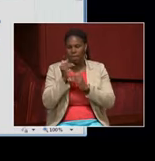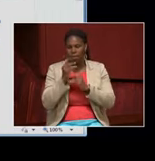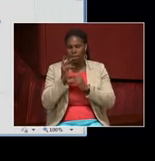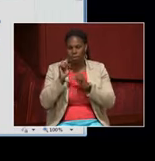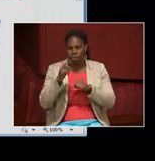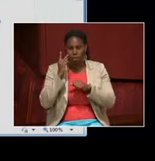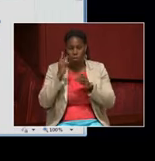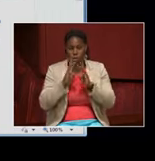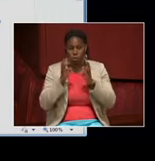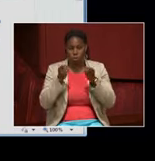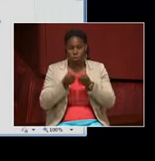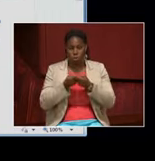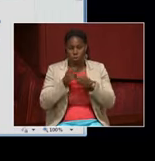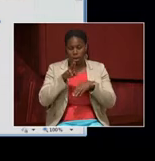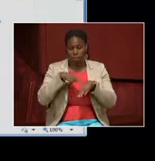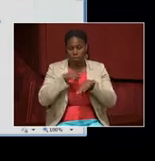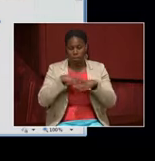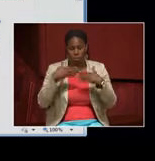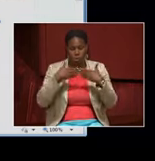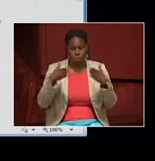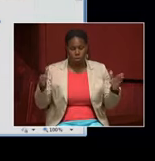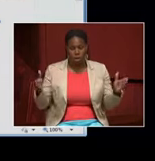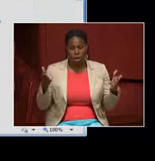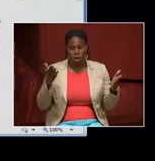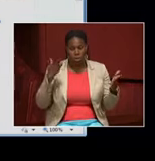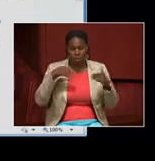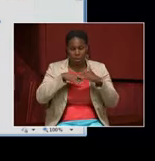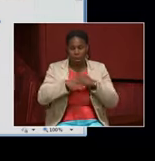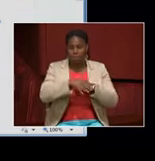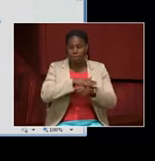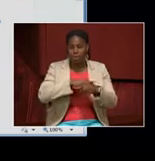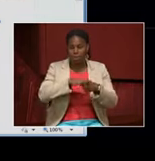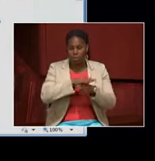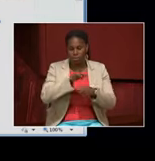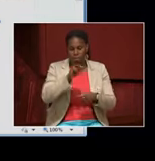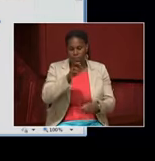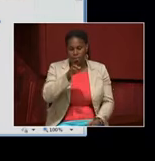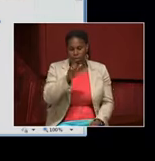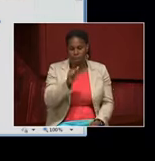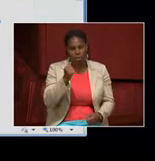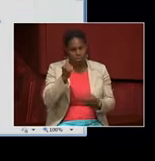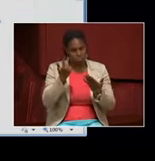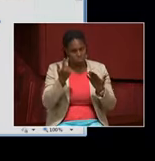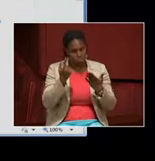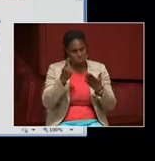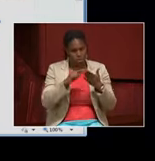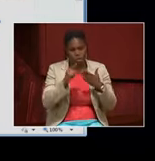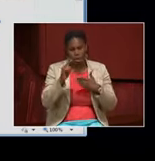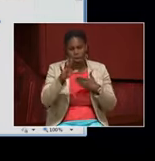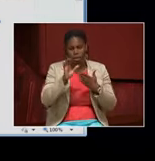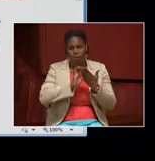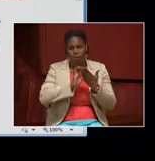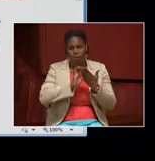workshops nationwide. If you're going to be in an area where there's a regional archives, you might want to check out their calendar to see if they have something that would be of